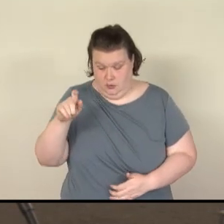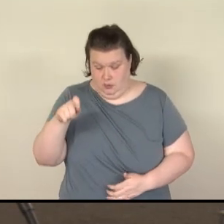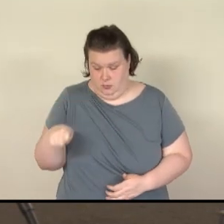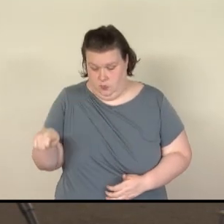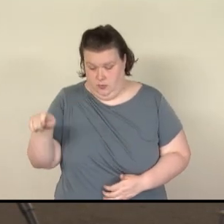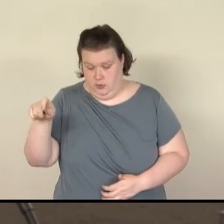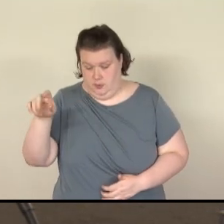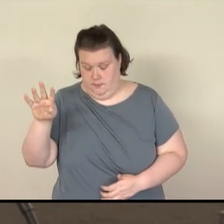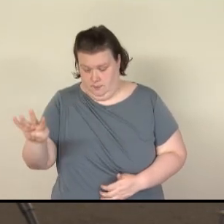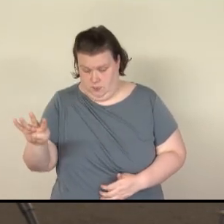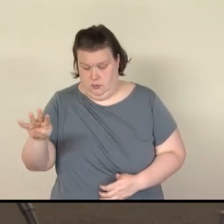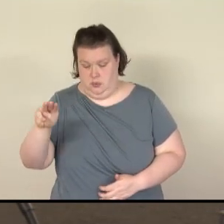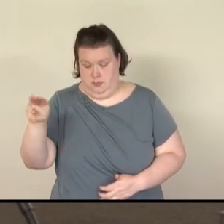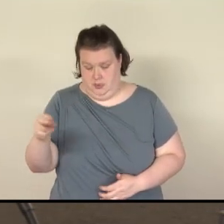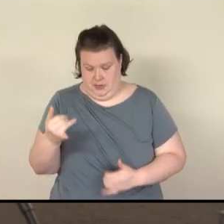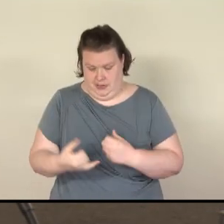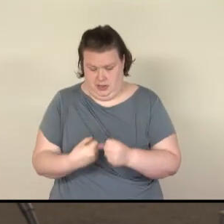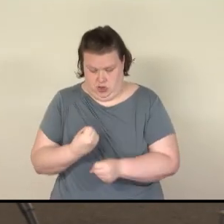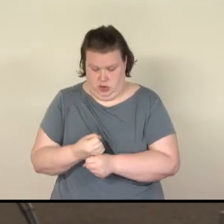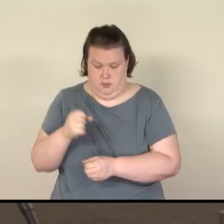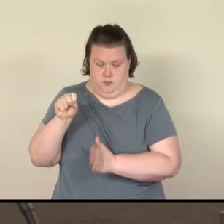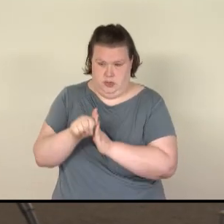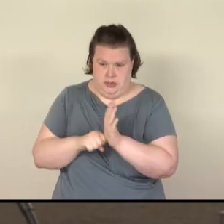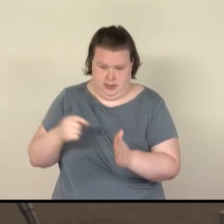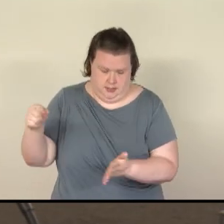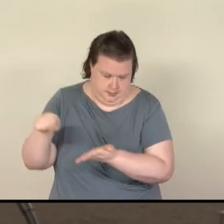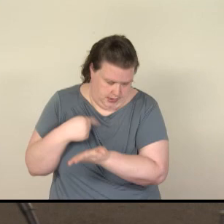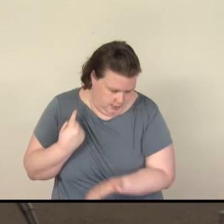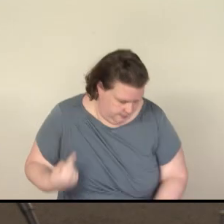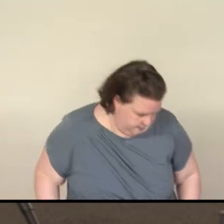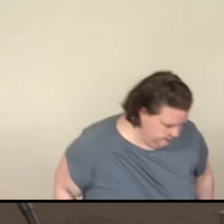in the current year in state revenue.